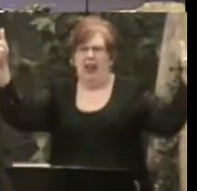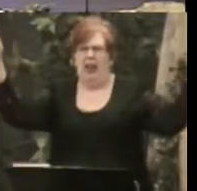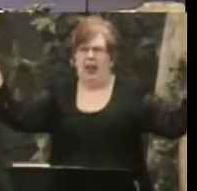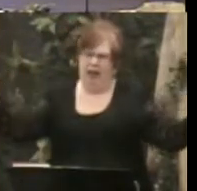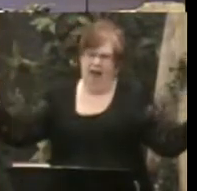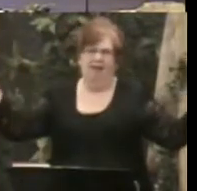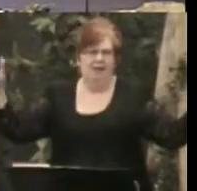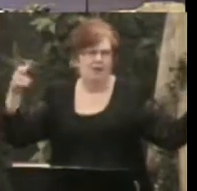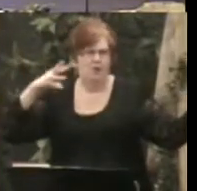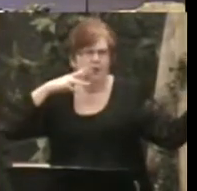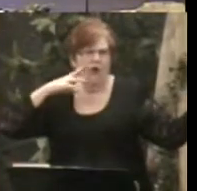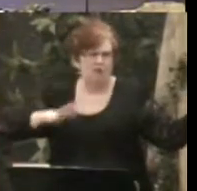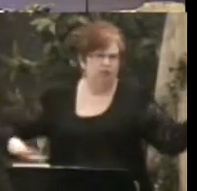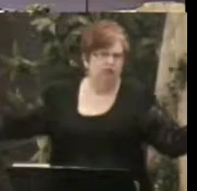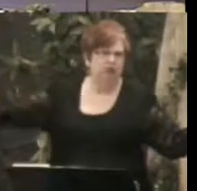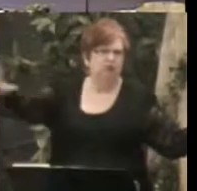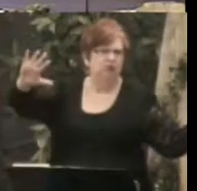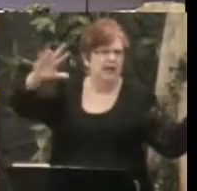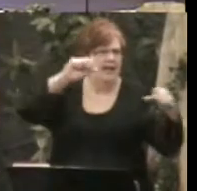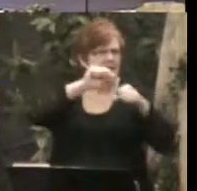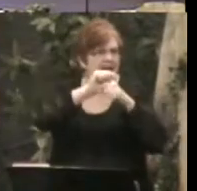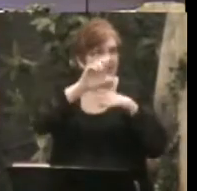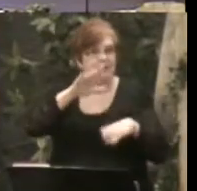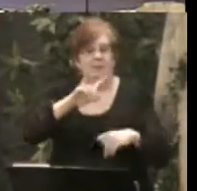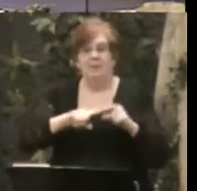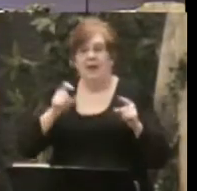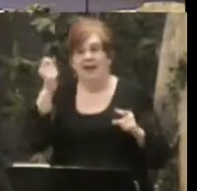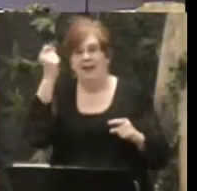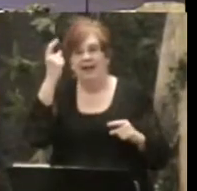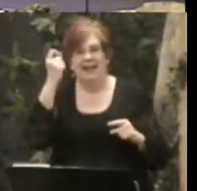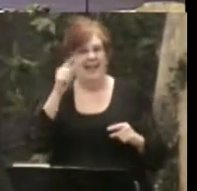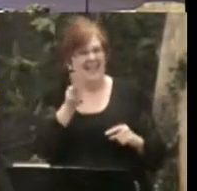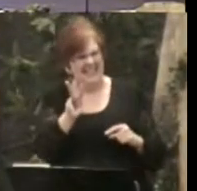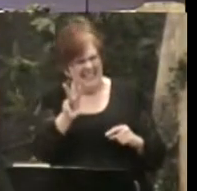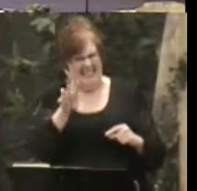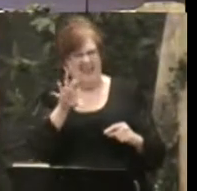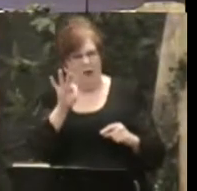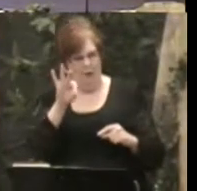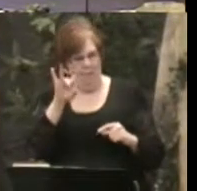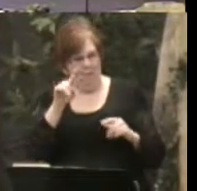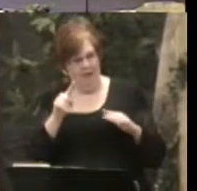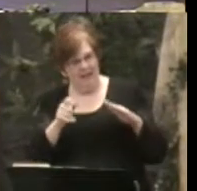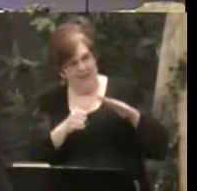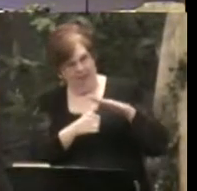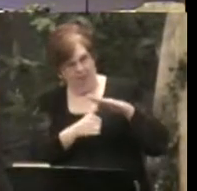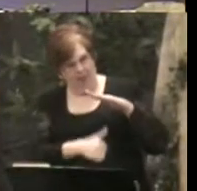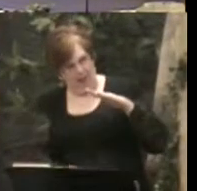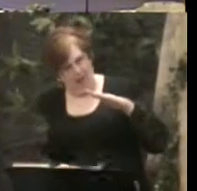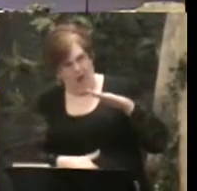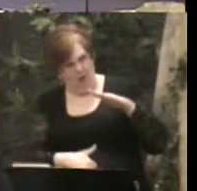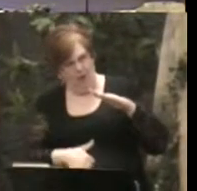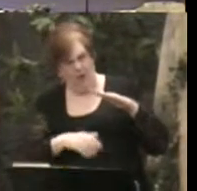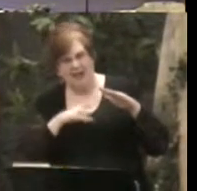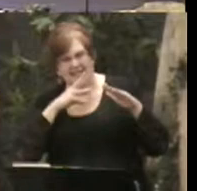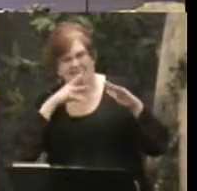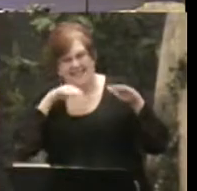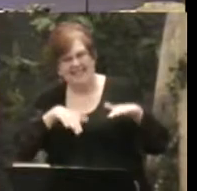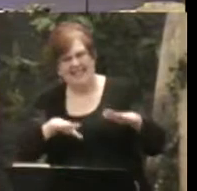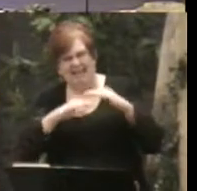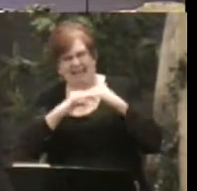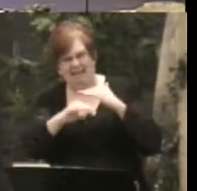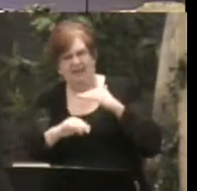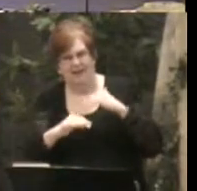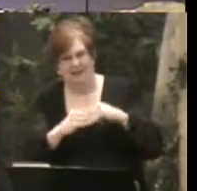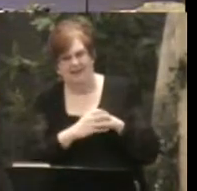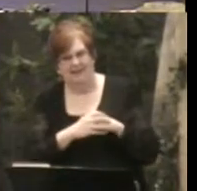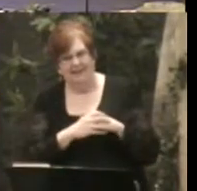water surrounded by hills, but get this, it is 600 feet below sea level.